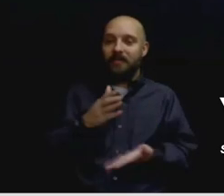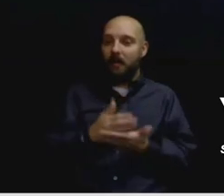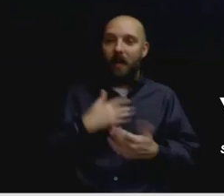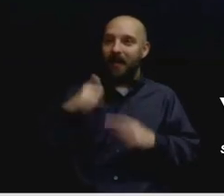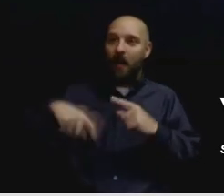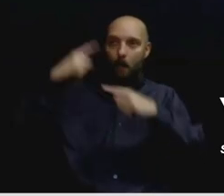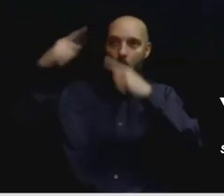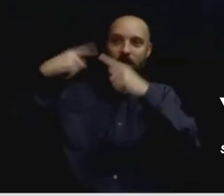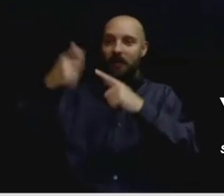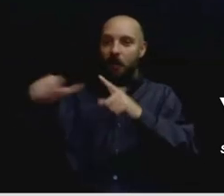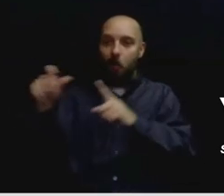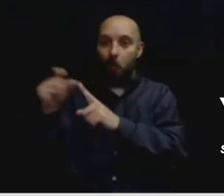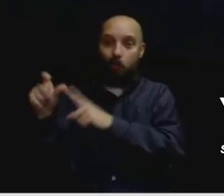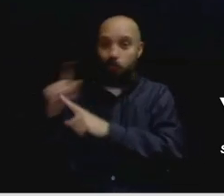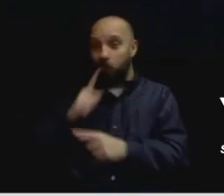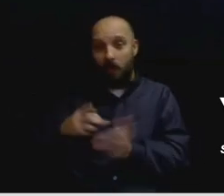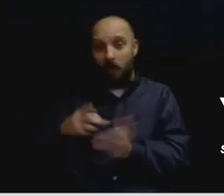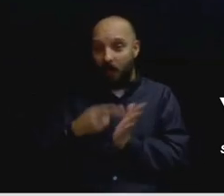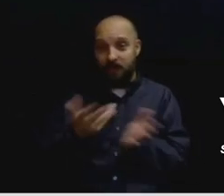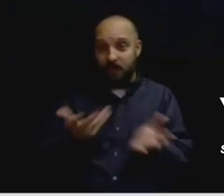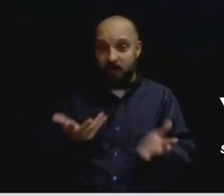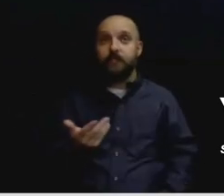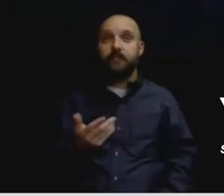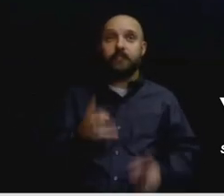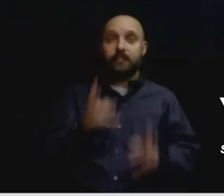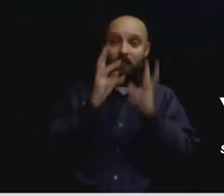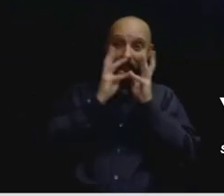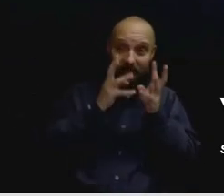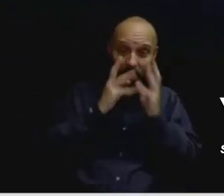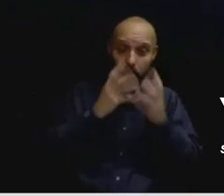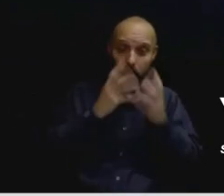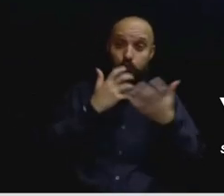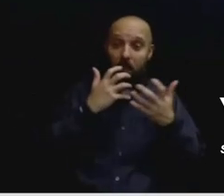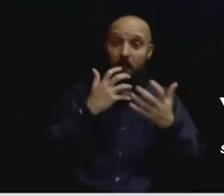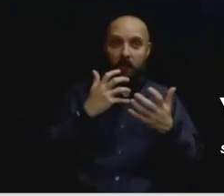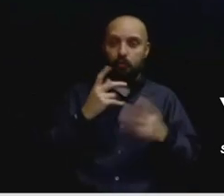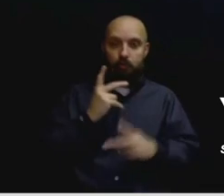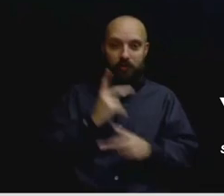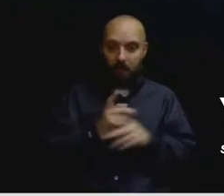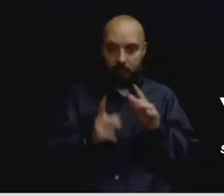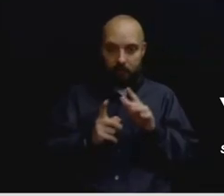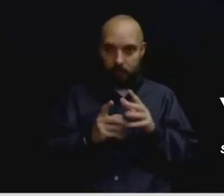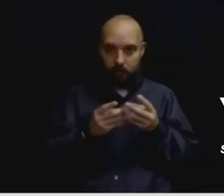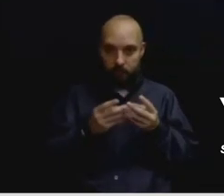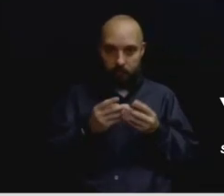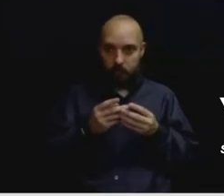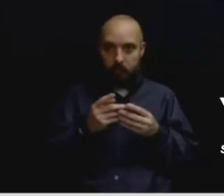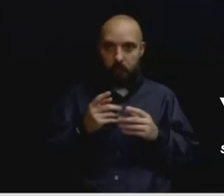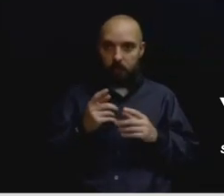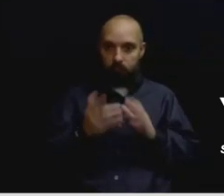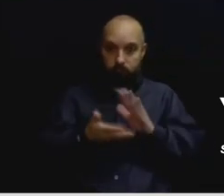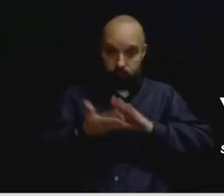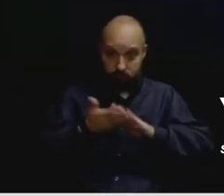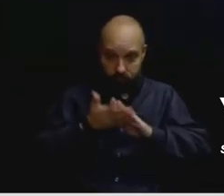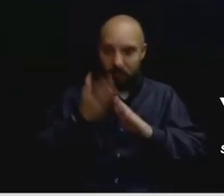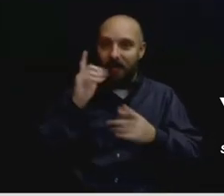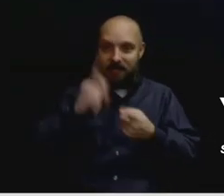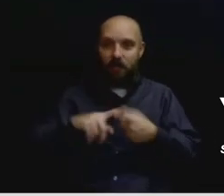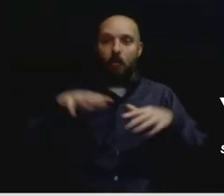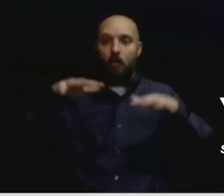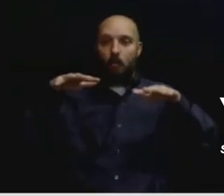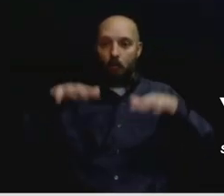Or really any words. The tears and cries keep coming until a sense of calm settles over. The waves that